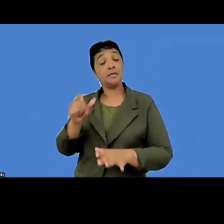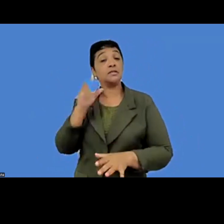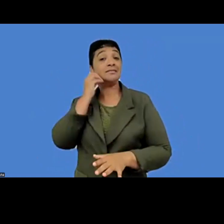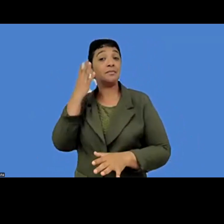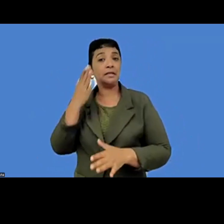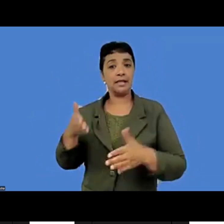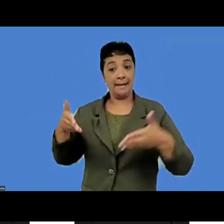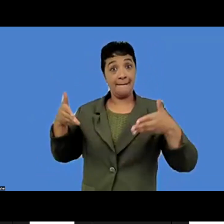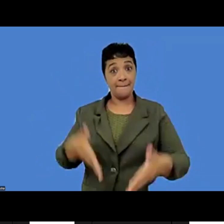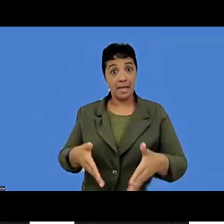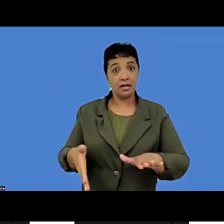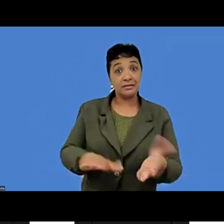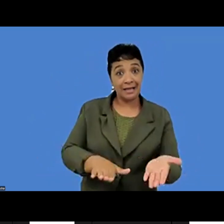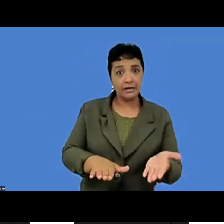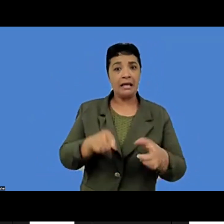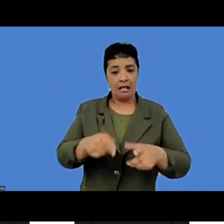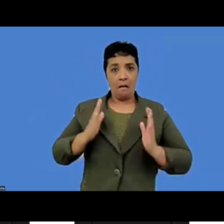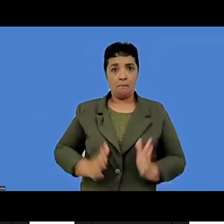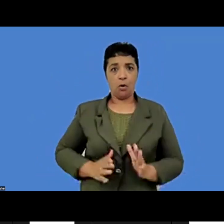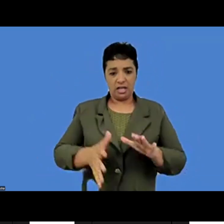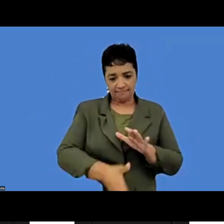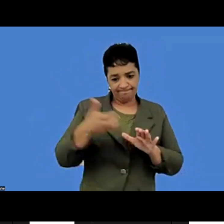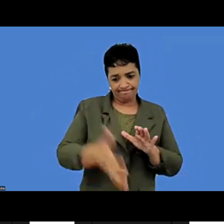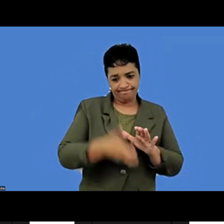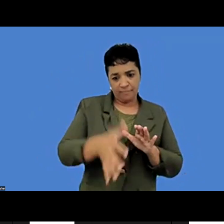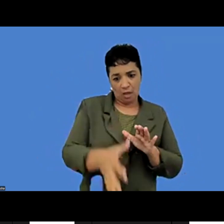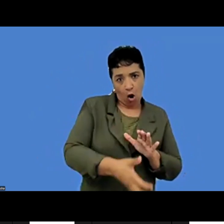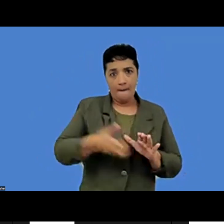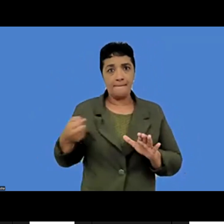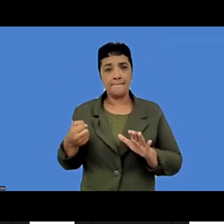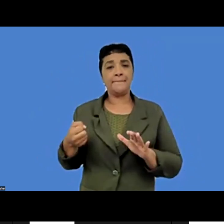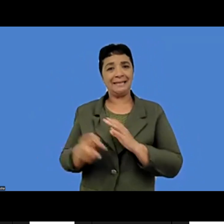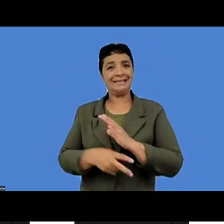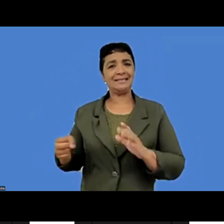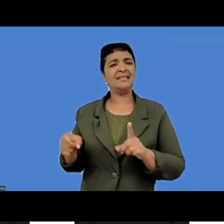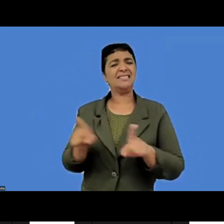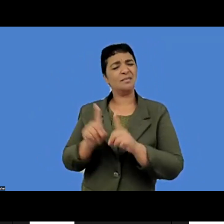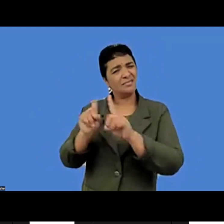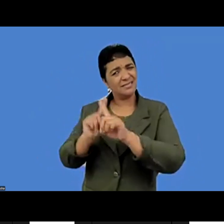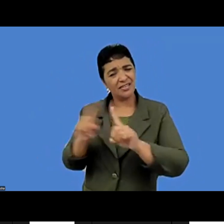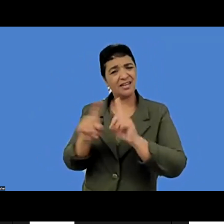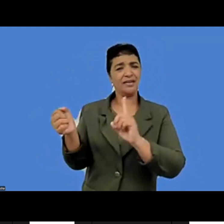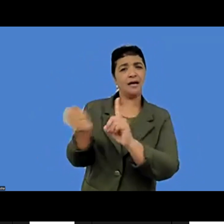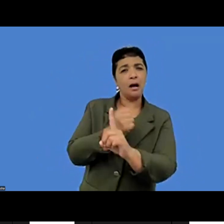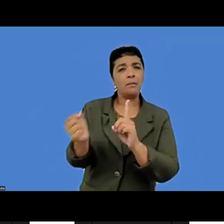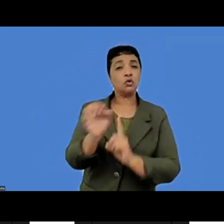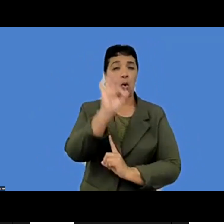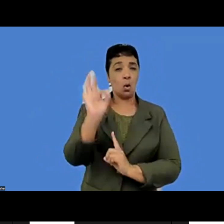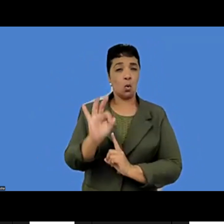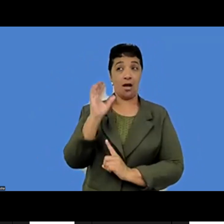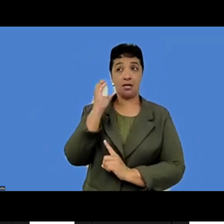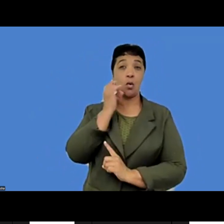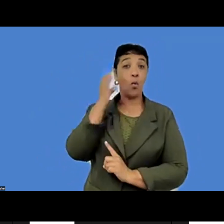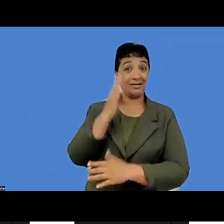their graves, and different kinds of harmful practices related to the way we look, because there are perceptions in our